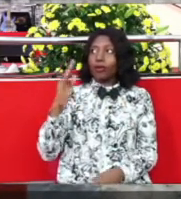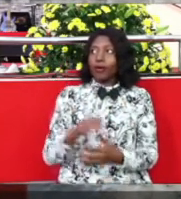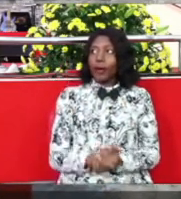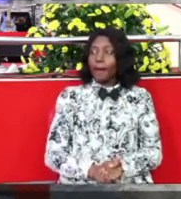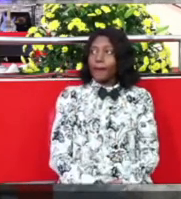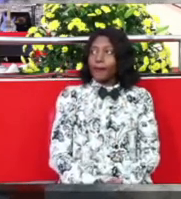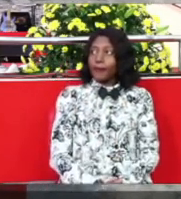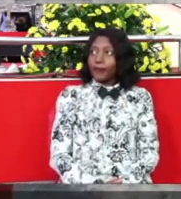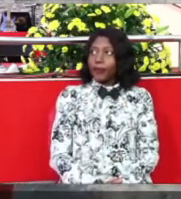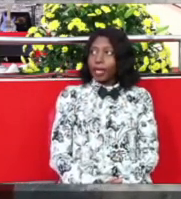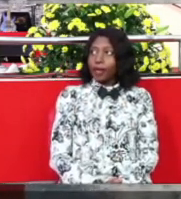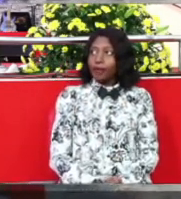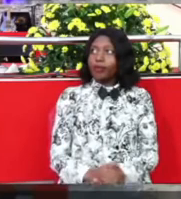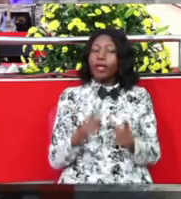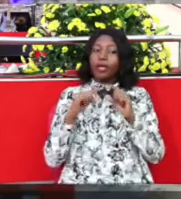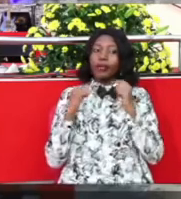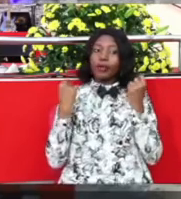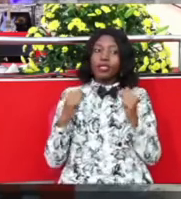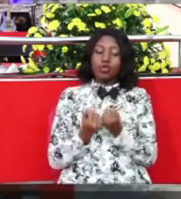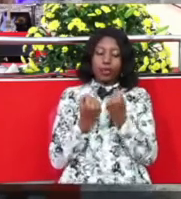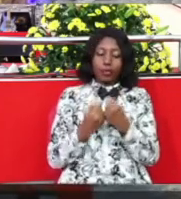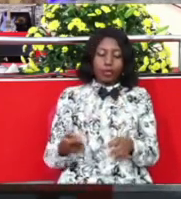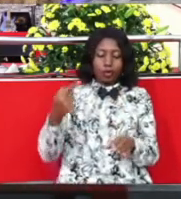Yeah? The priest could not enter the temple of the